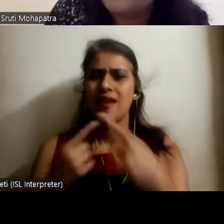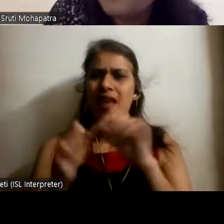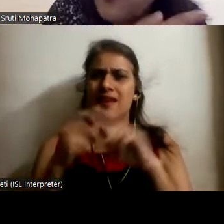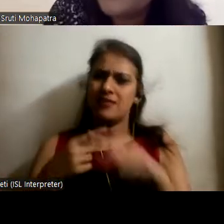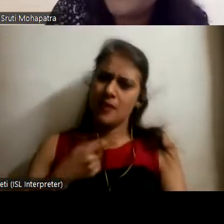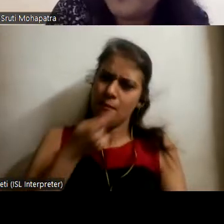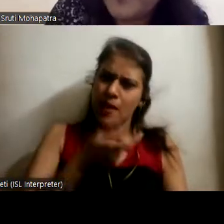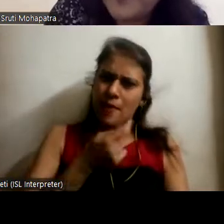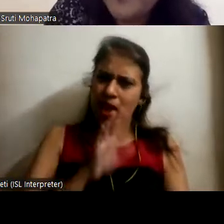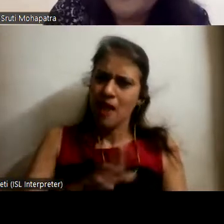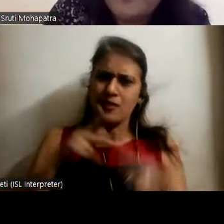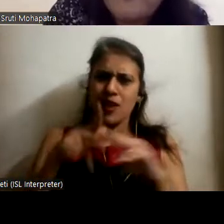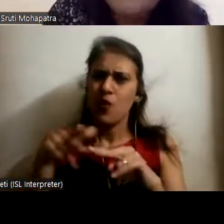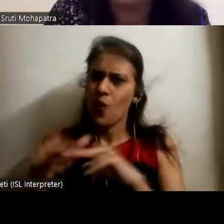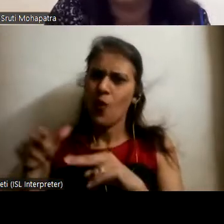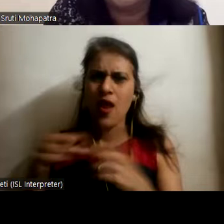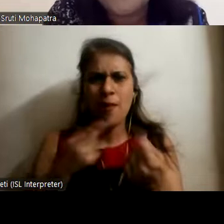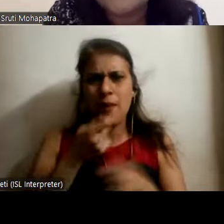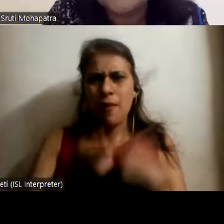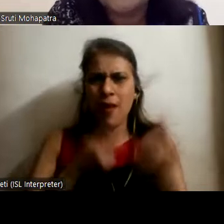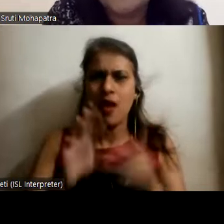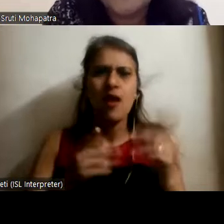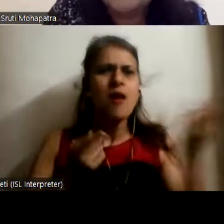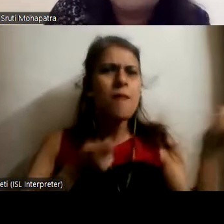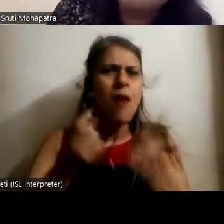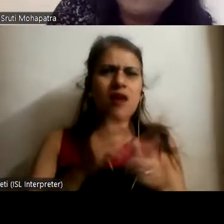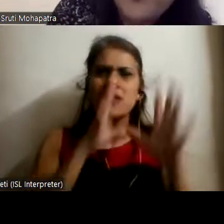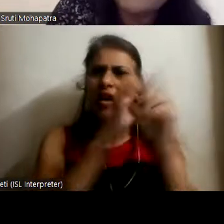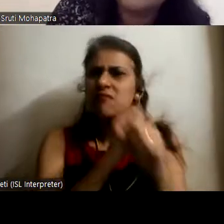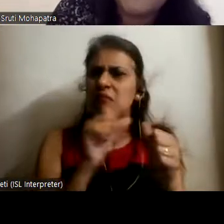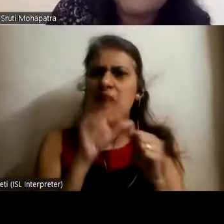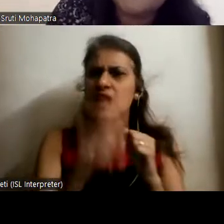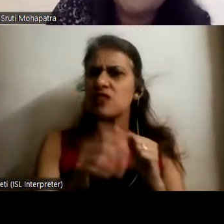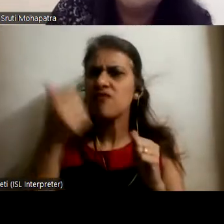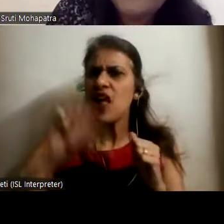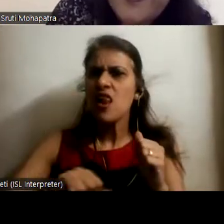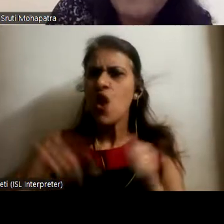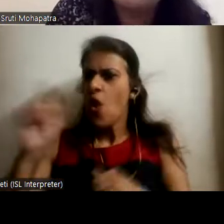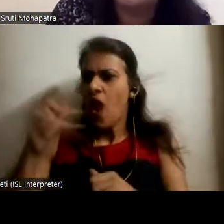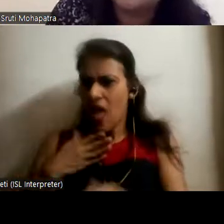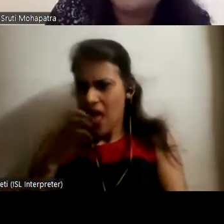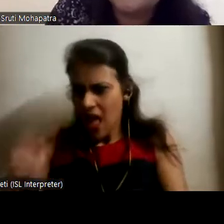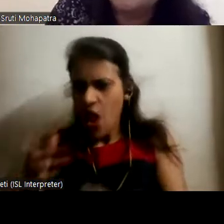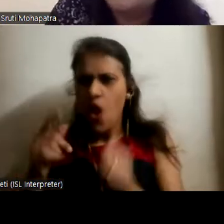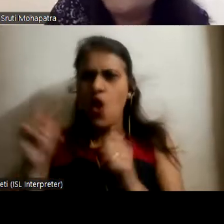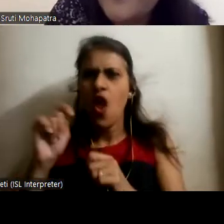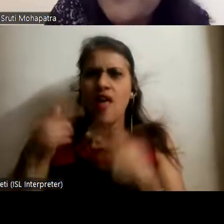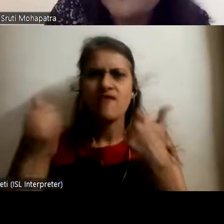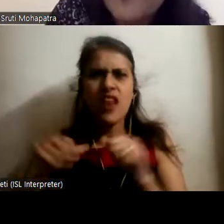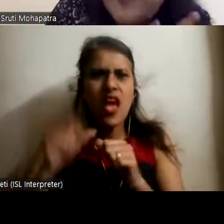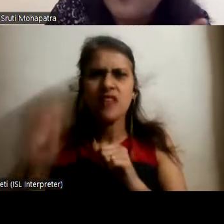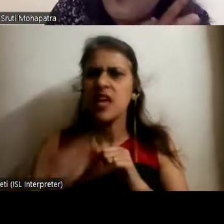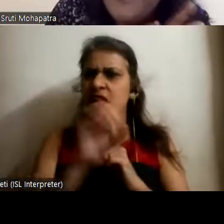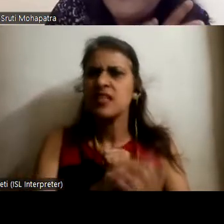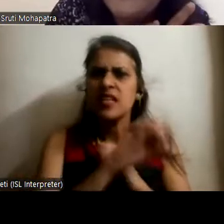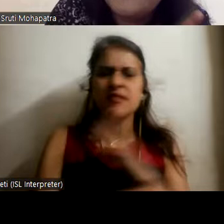rights. There were no roads for me. None of the buses were accessible. None of the toilets were accessible. Think about us in